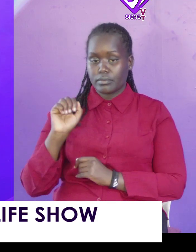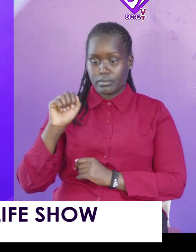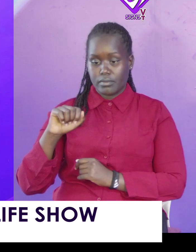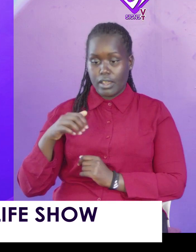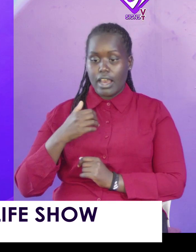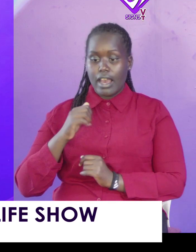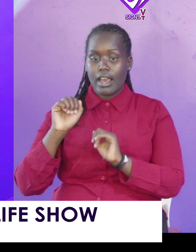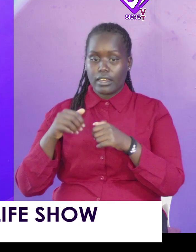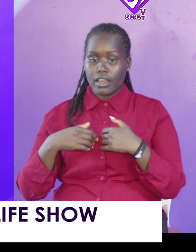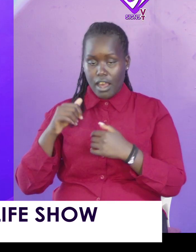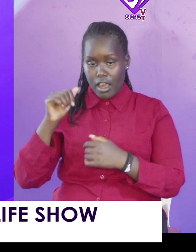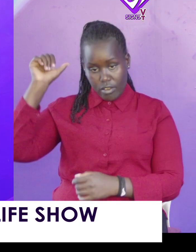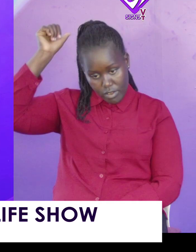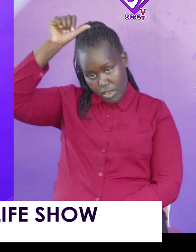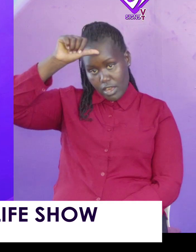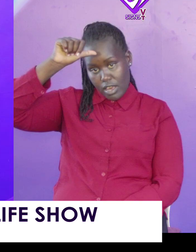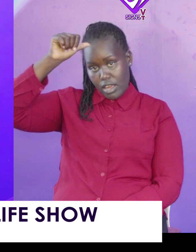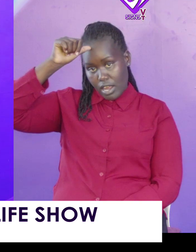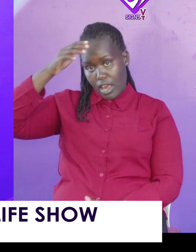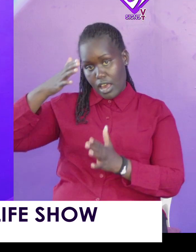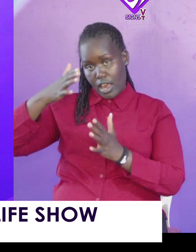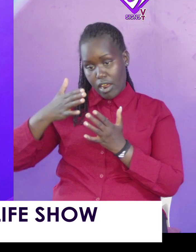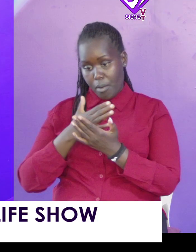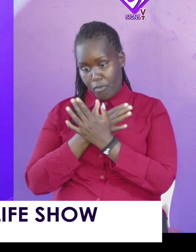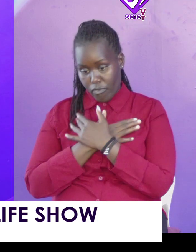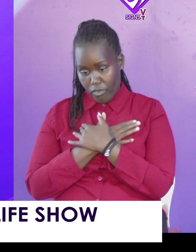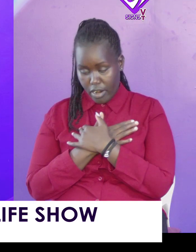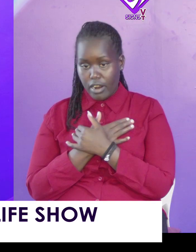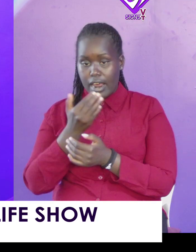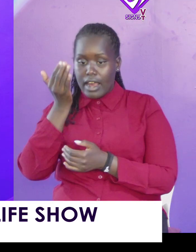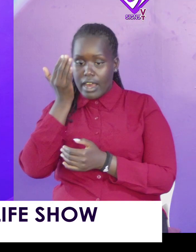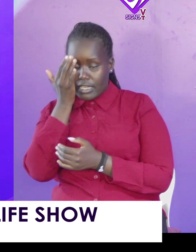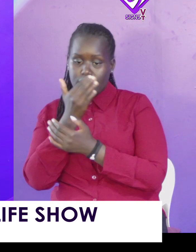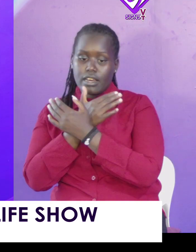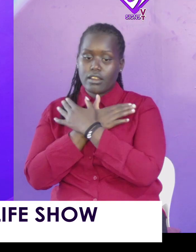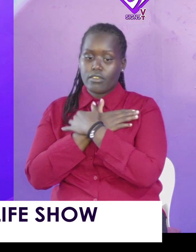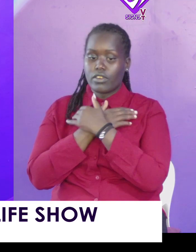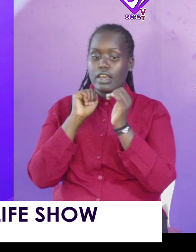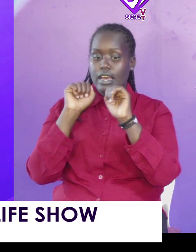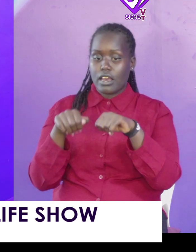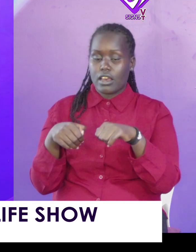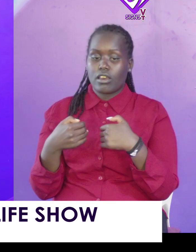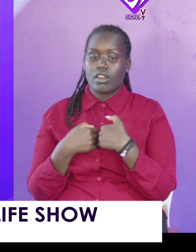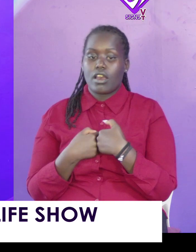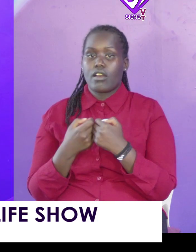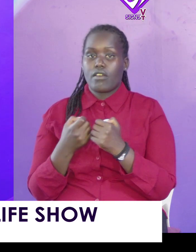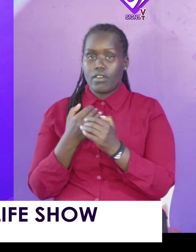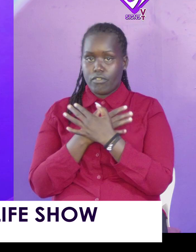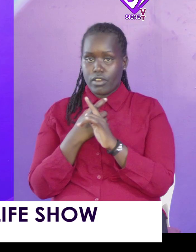can have an Arab. I can have an Israeli friend. I can have a friend who is